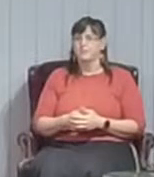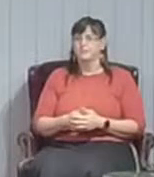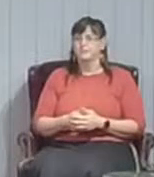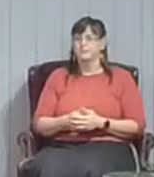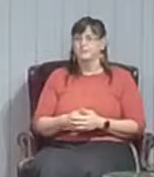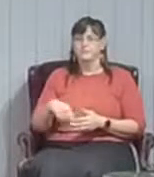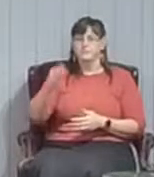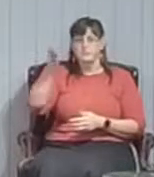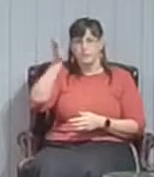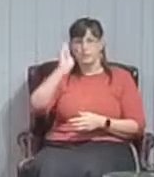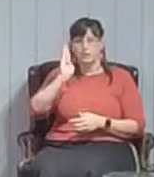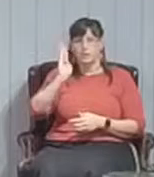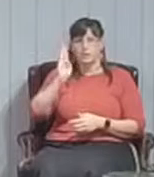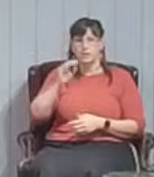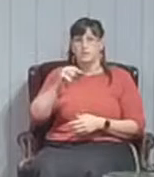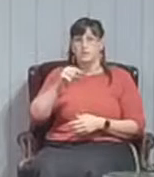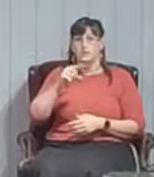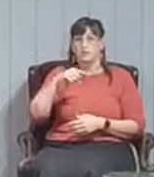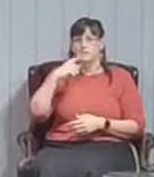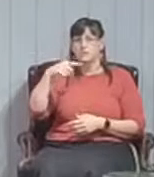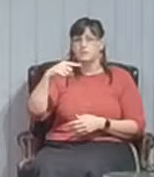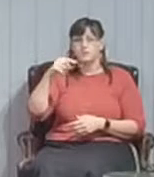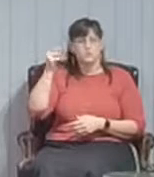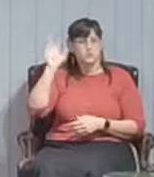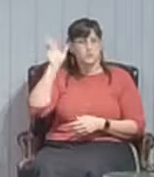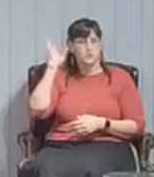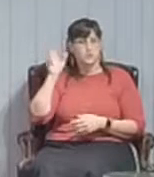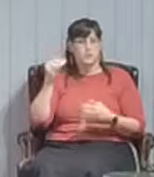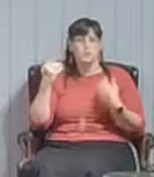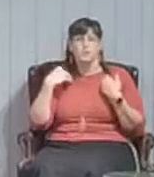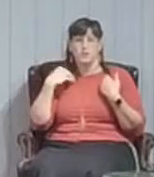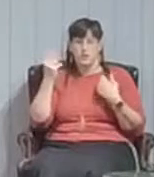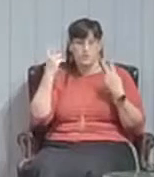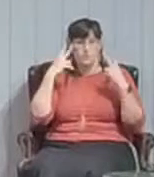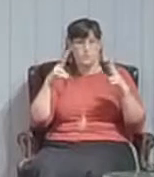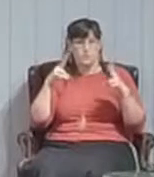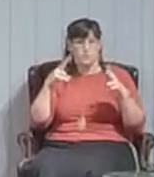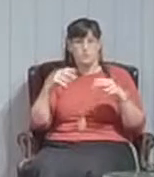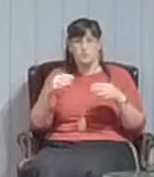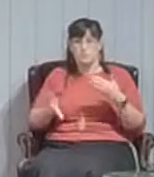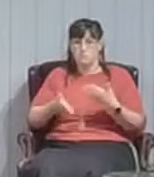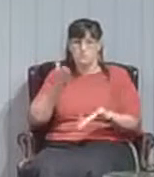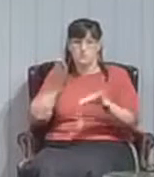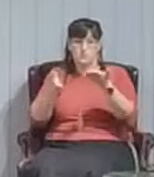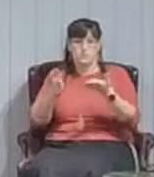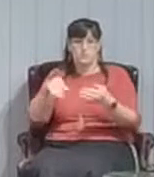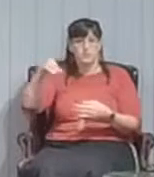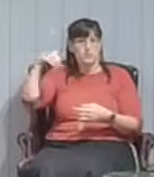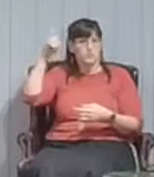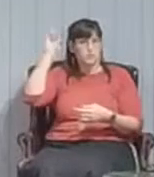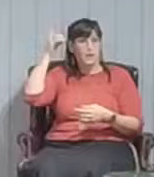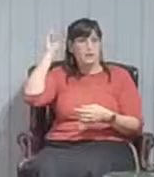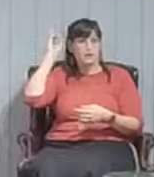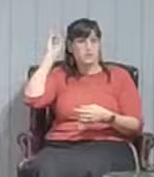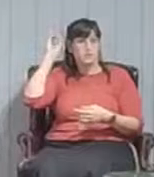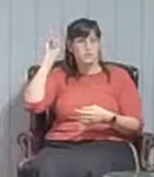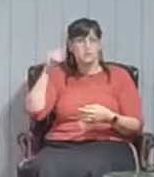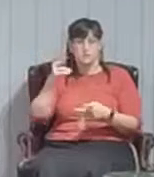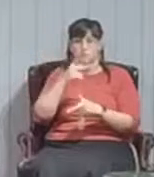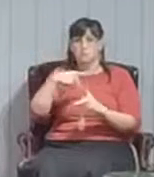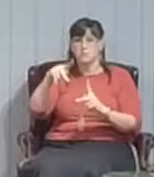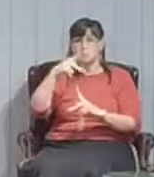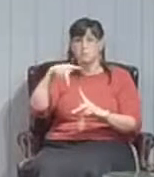this. God saying, the devil, have you seen my servant Daniel? He's perfect.